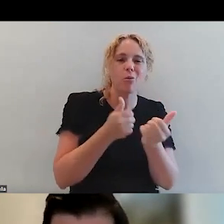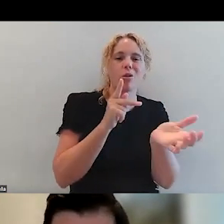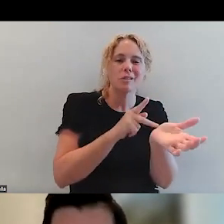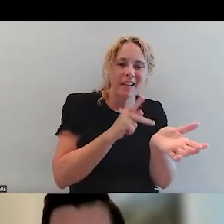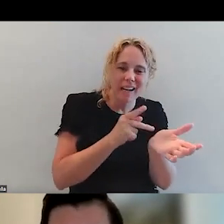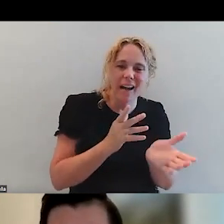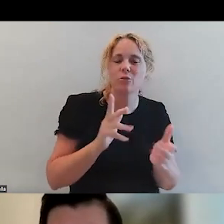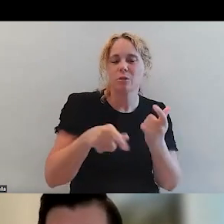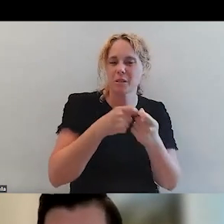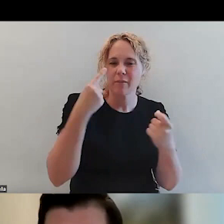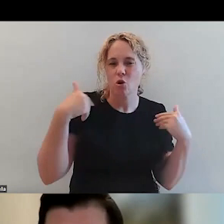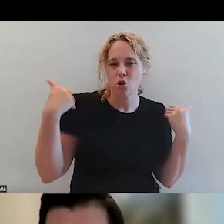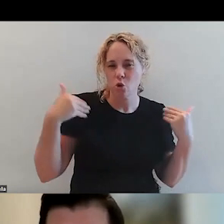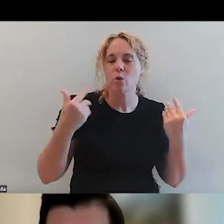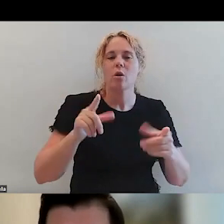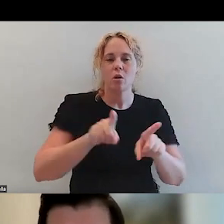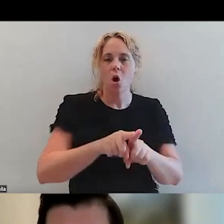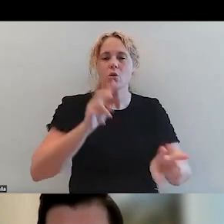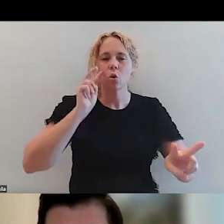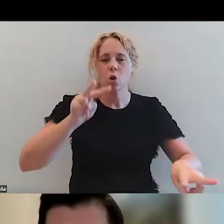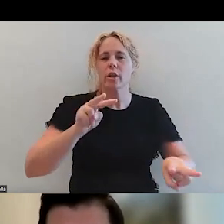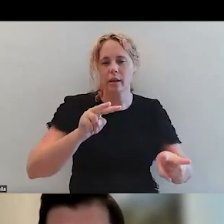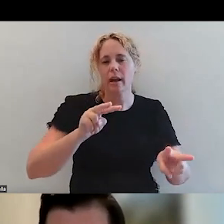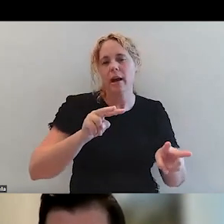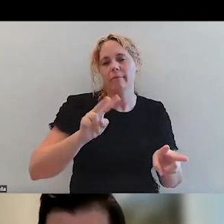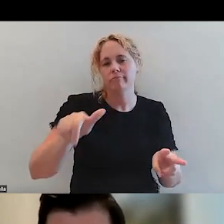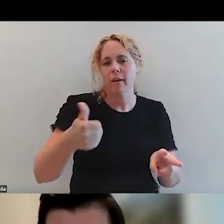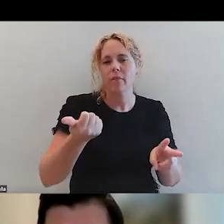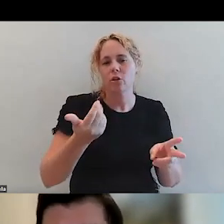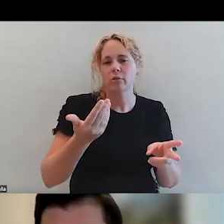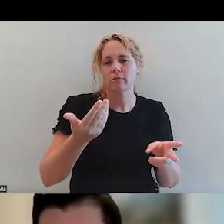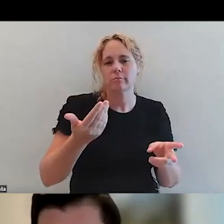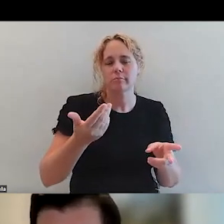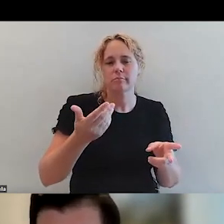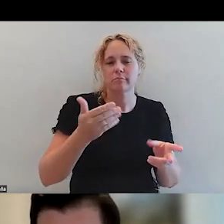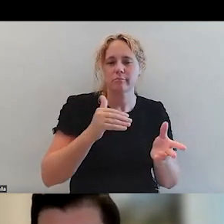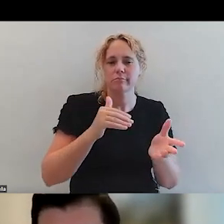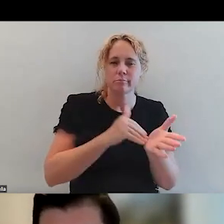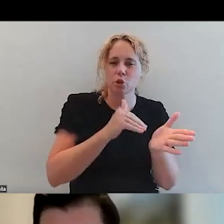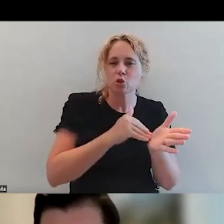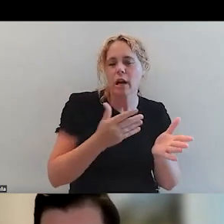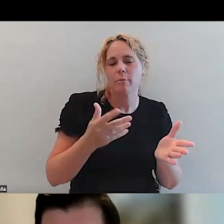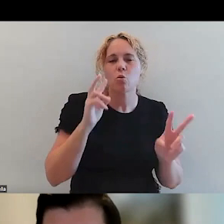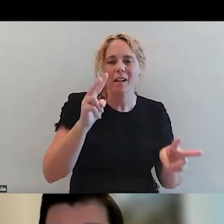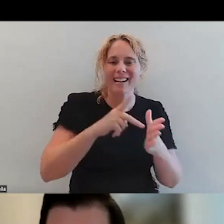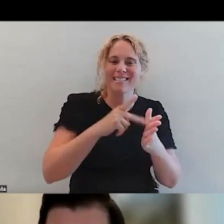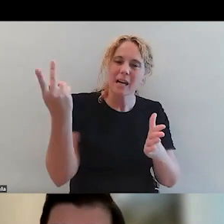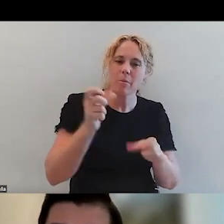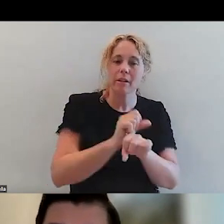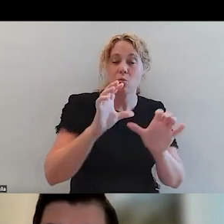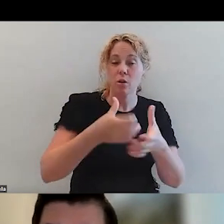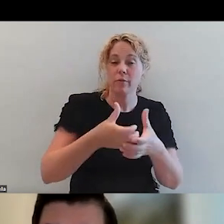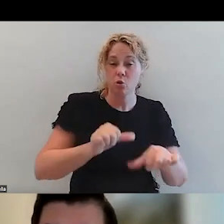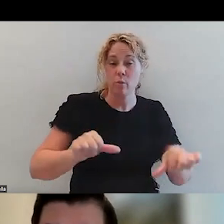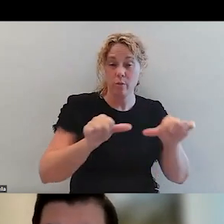specifically for youth, and then also looking at other prescribers. We're looking at kind of doubling the workforce within those areas. And then when